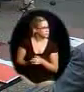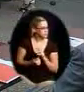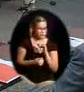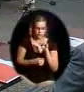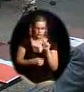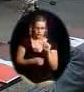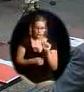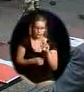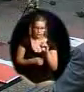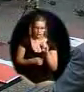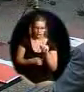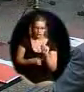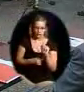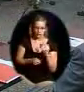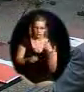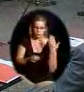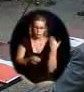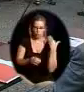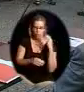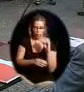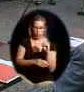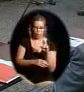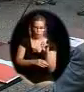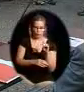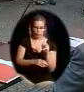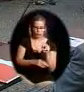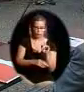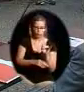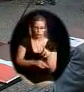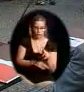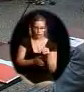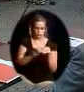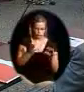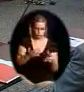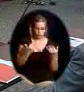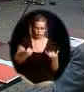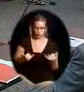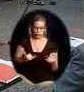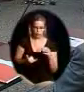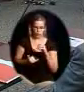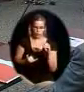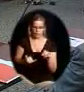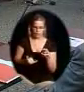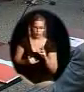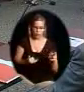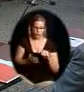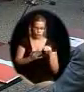Garrett is a former Oregon Trail student and a current Olathe Northwest student.